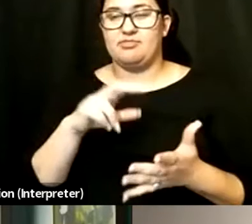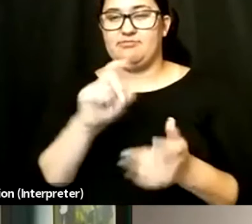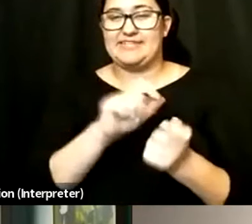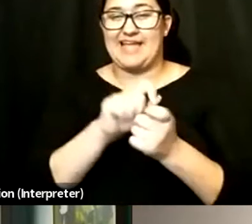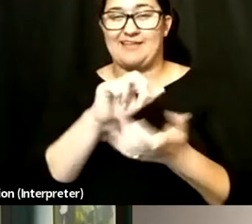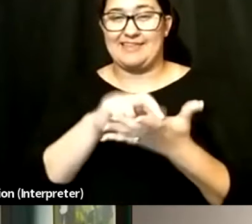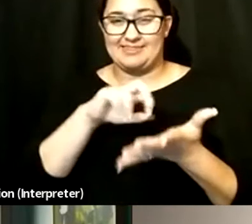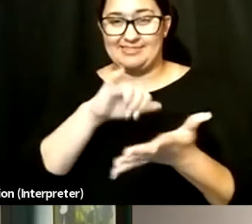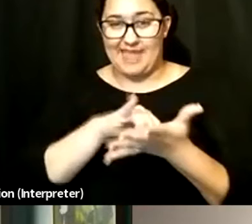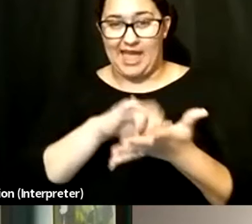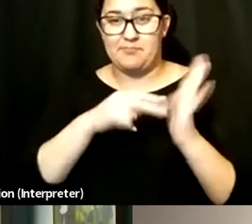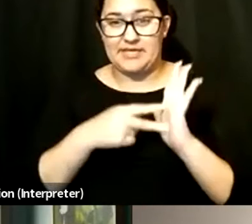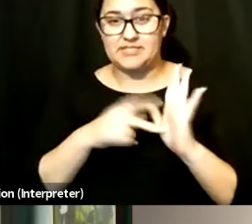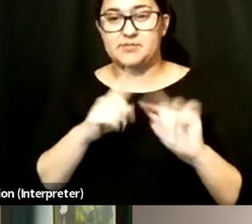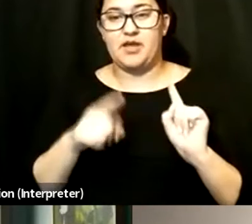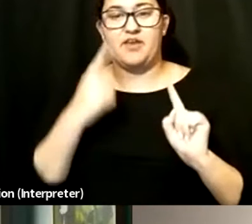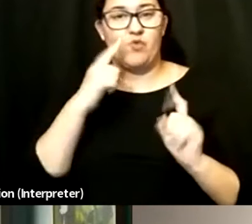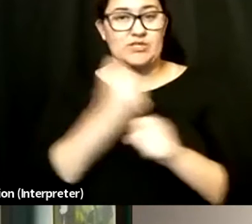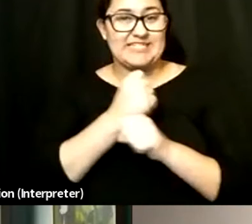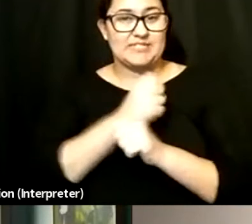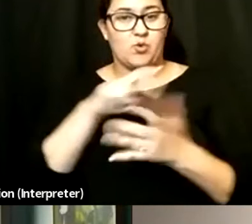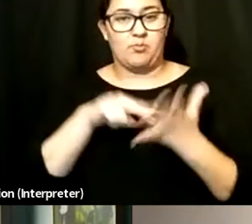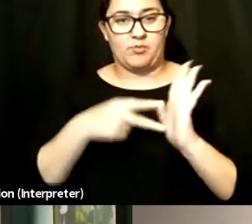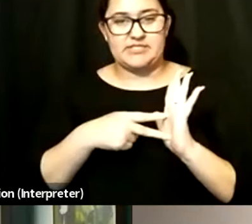but for statistical purposes,